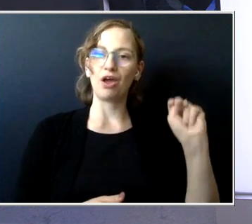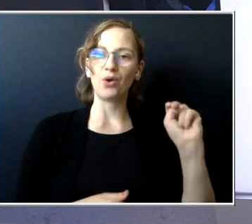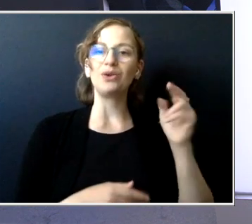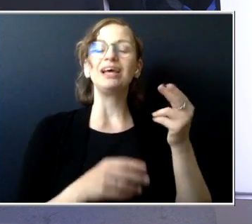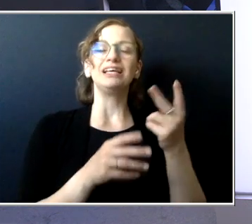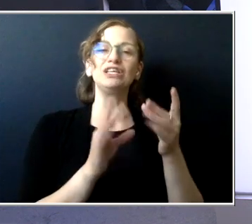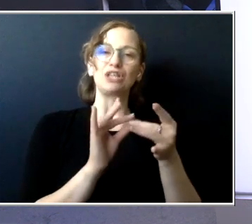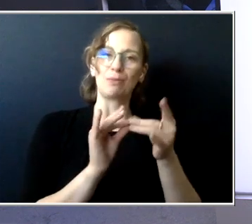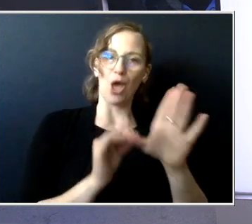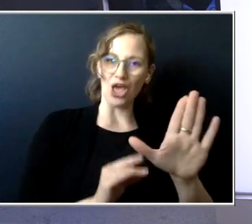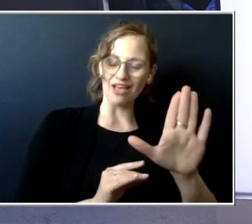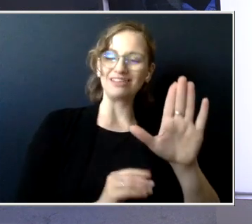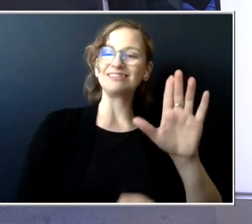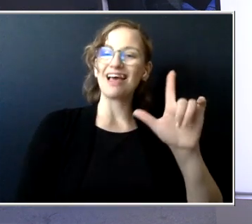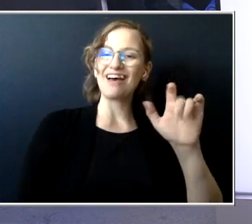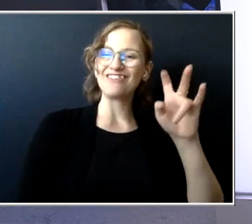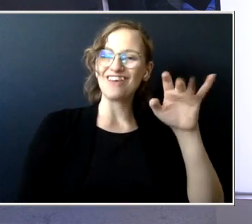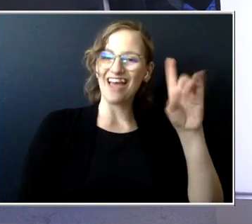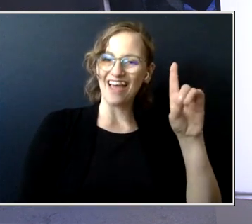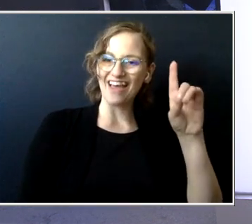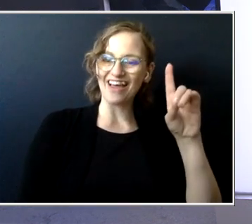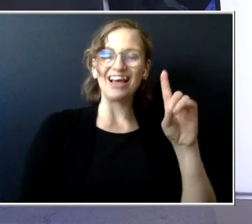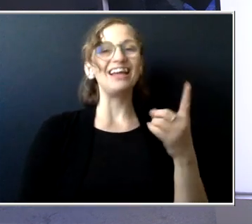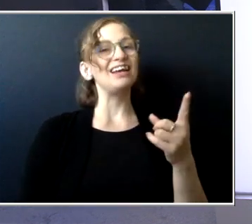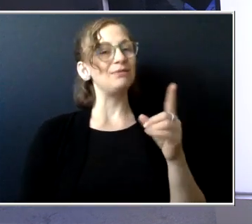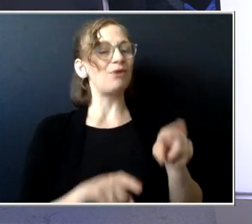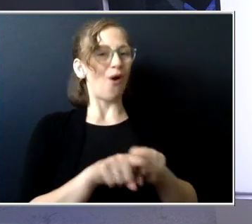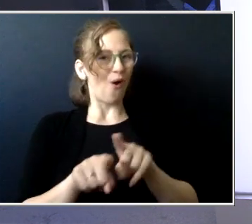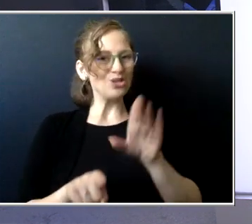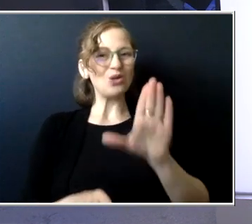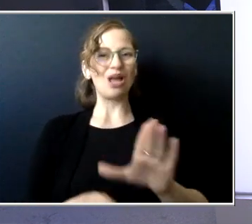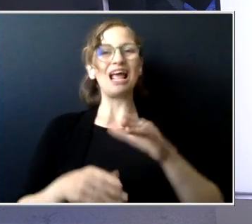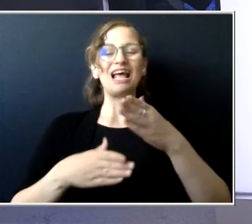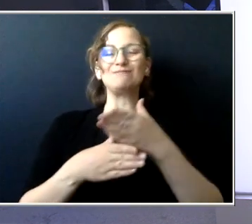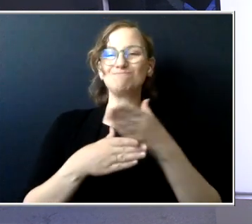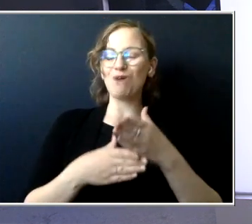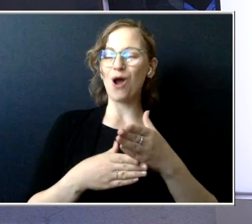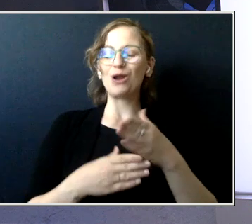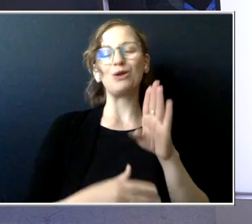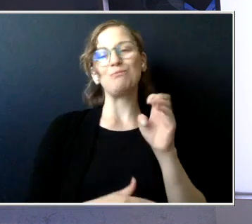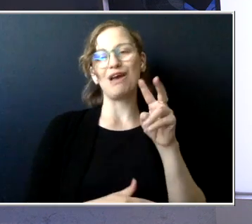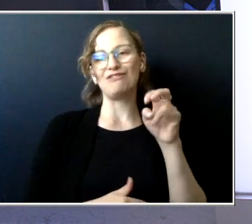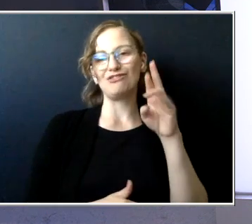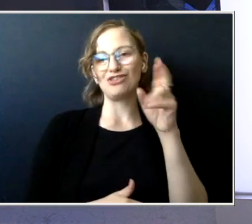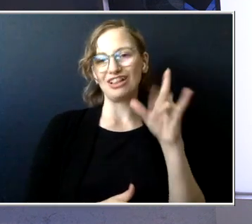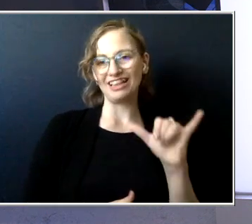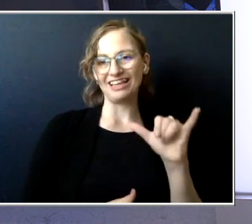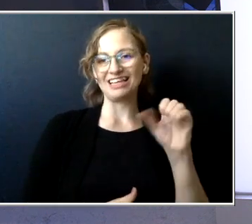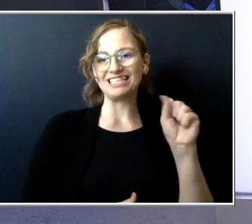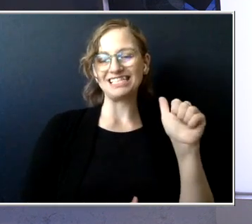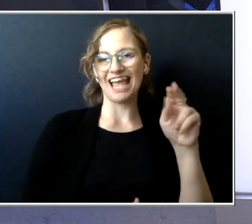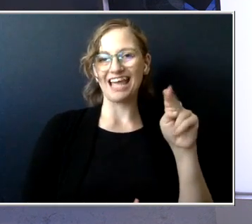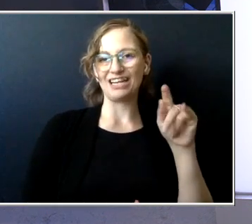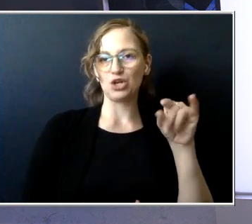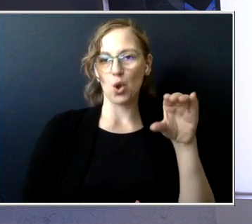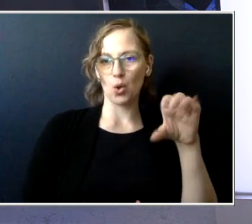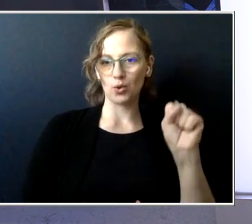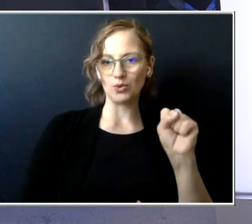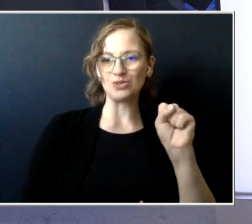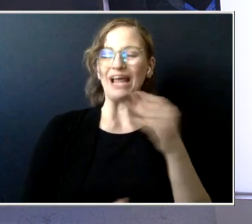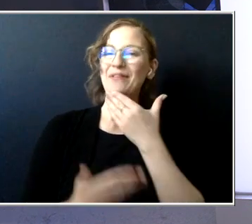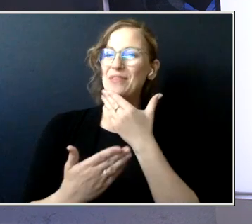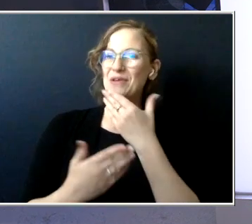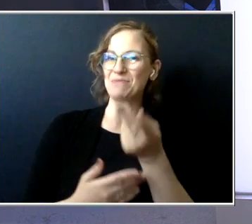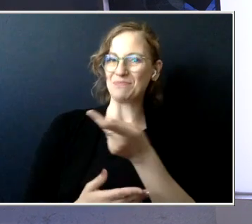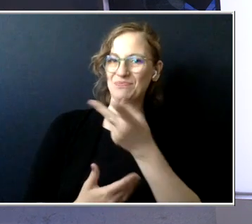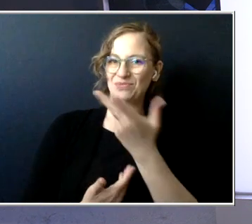we're also talking with Larry's partner, Beverly Santos. Thank you both for being here. Thank you. I'm also joined by fellow